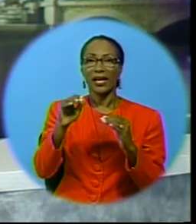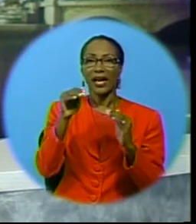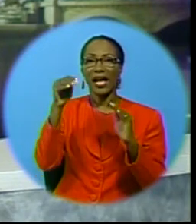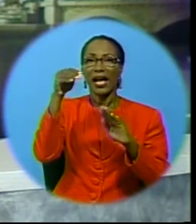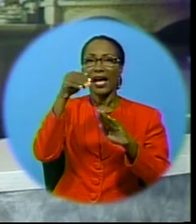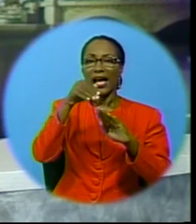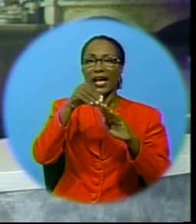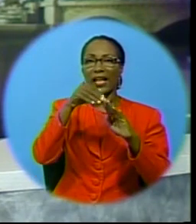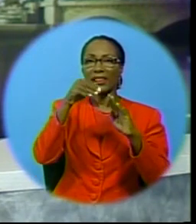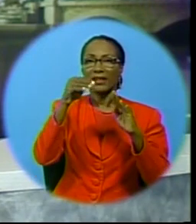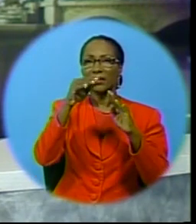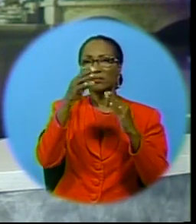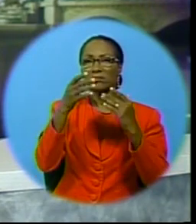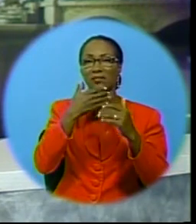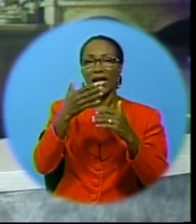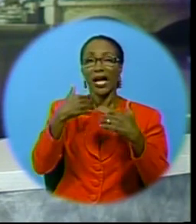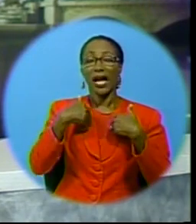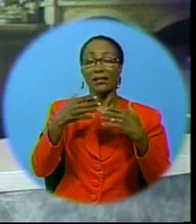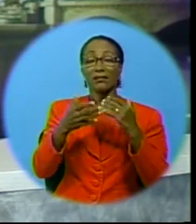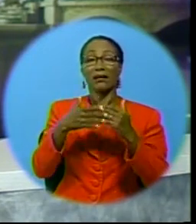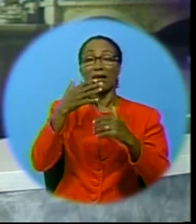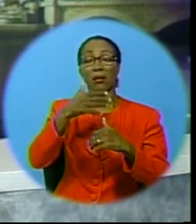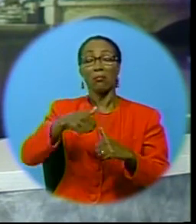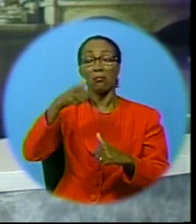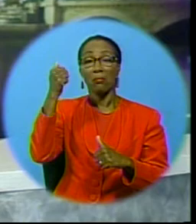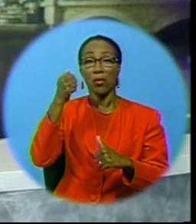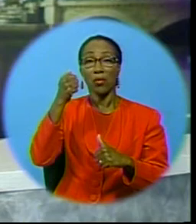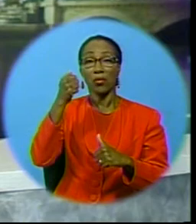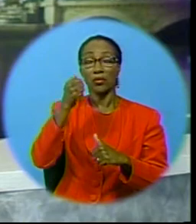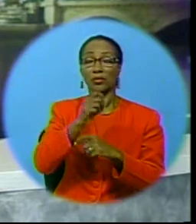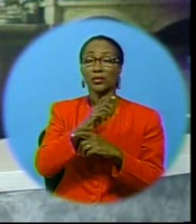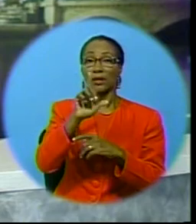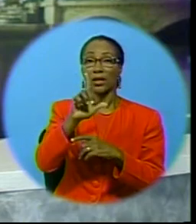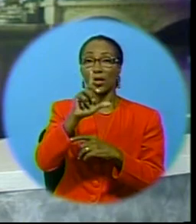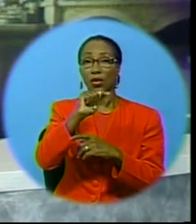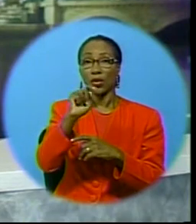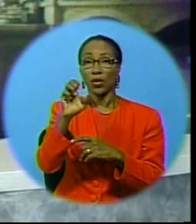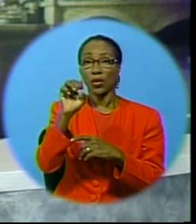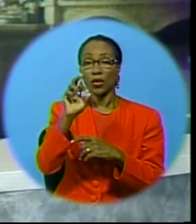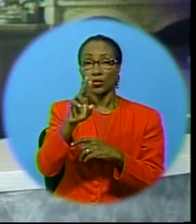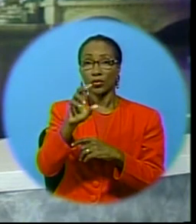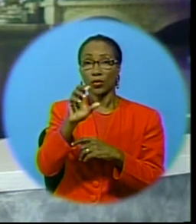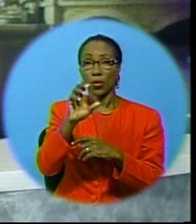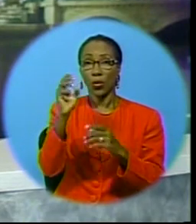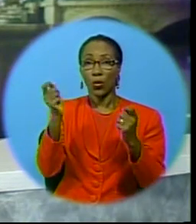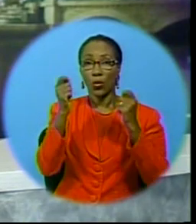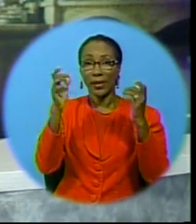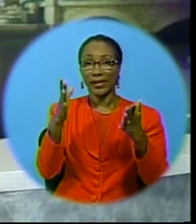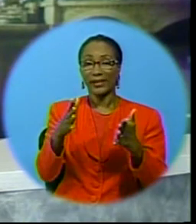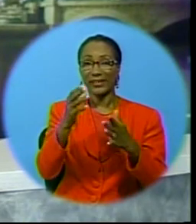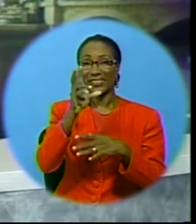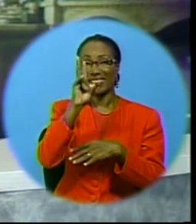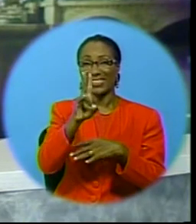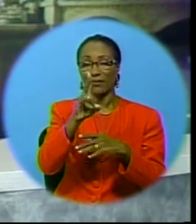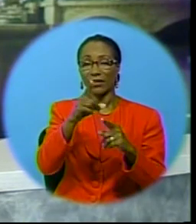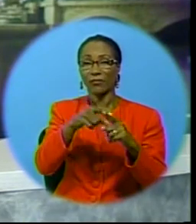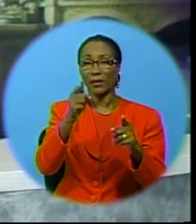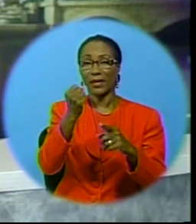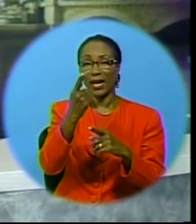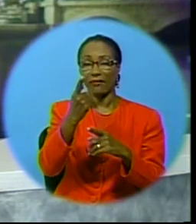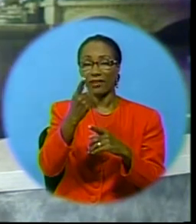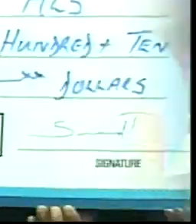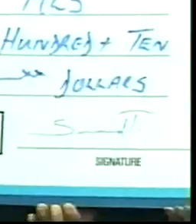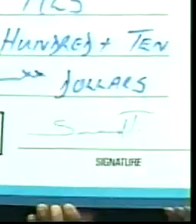Lotto winners. Lotto officials say so far, 7 out of the lucky 11 millionaires are from Barbados.